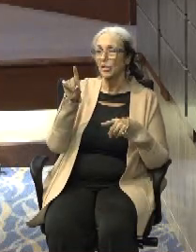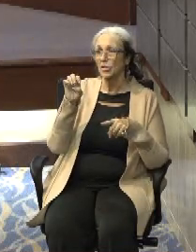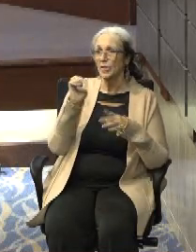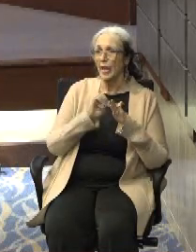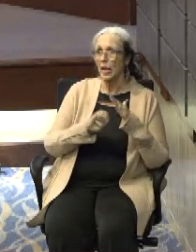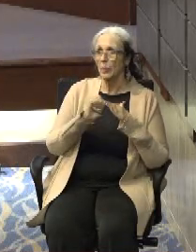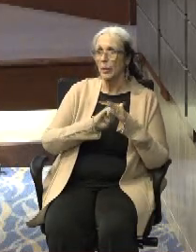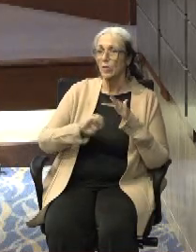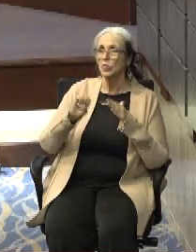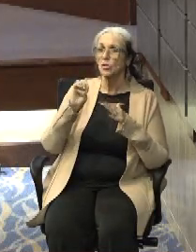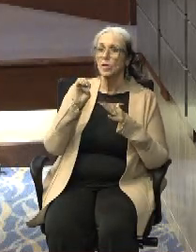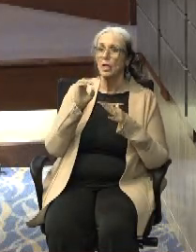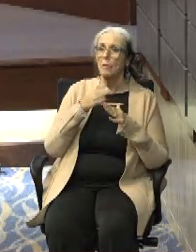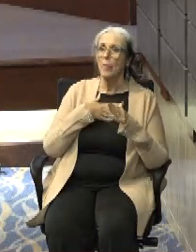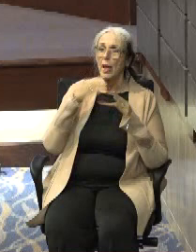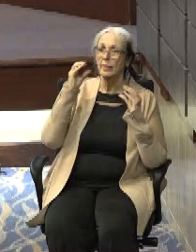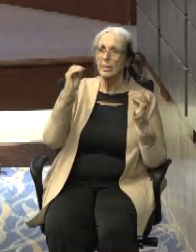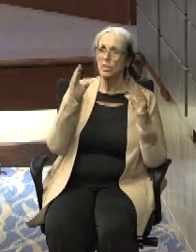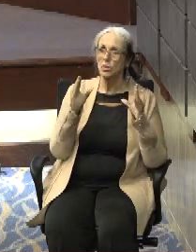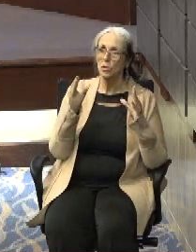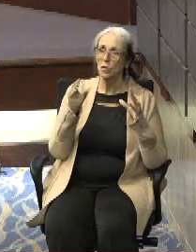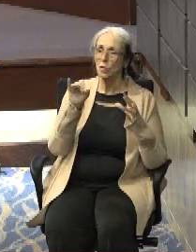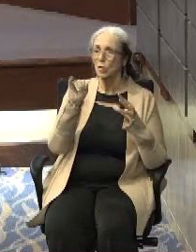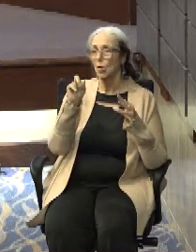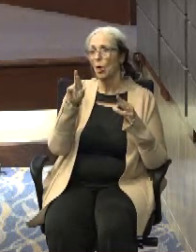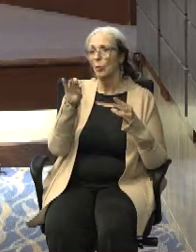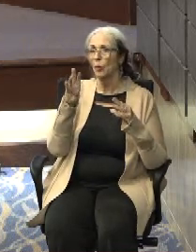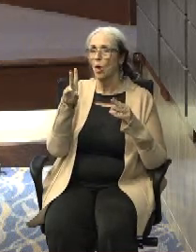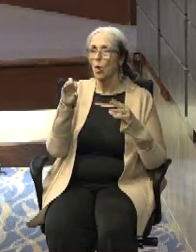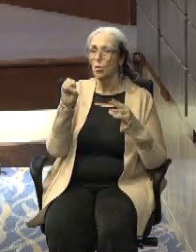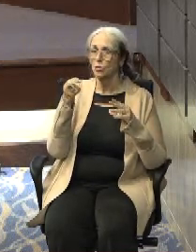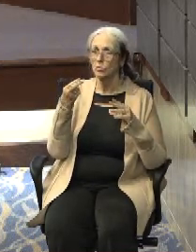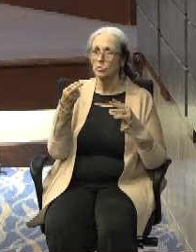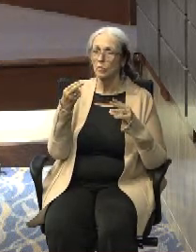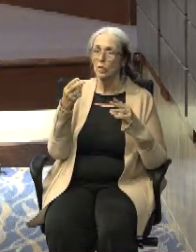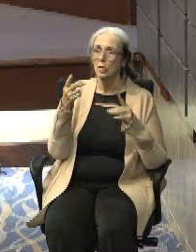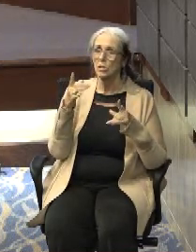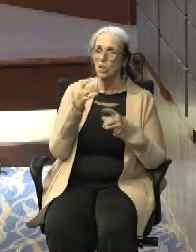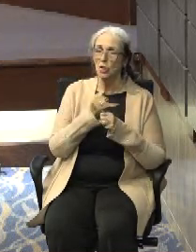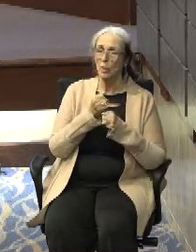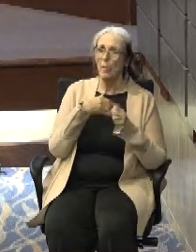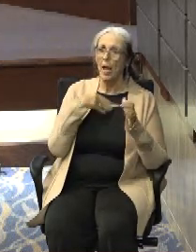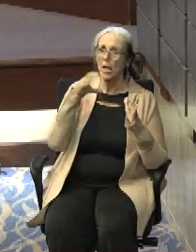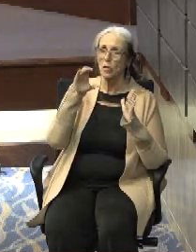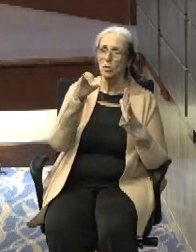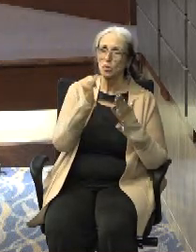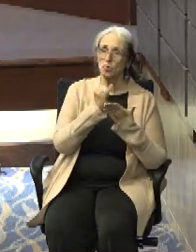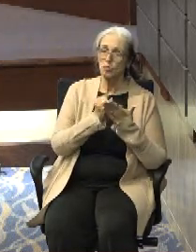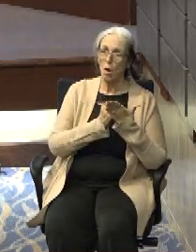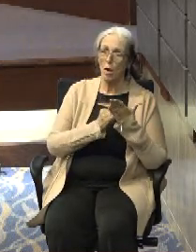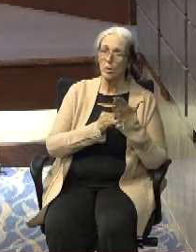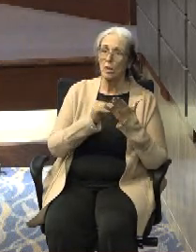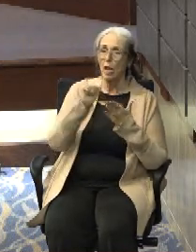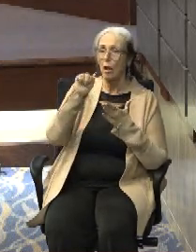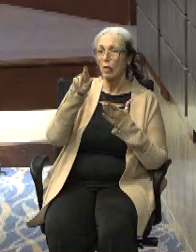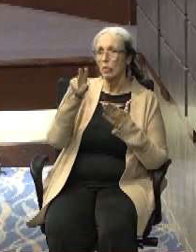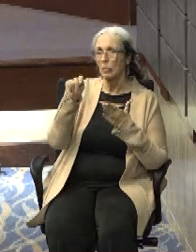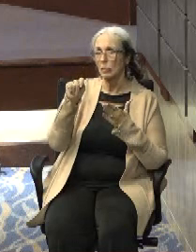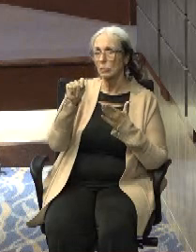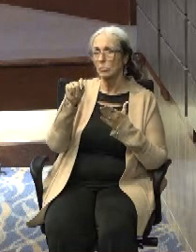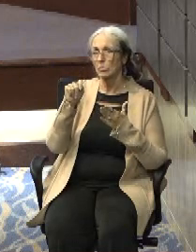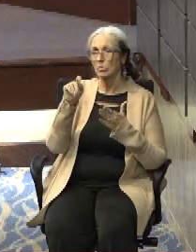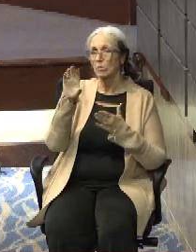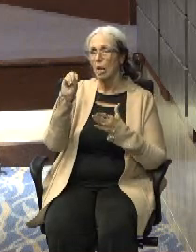my teacher, Mrs. Yarbrough, Helen Yarbrough, took the drawing from me in an art contest.